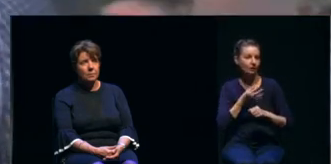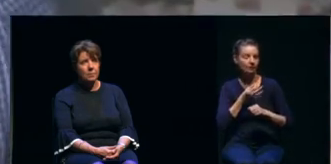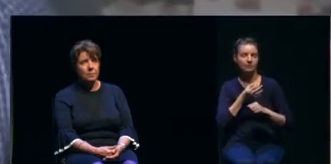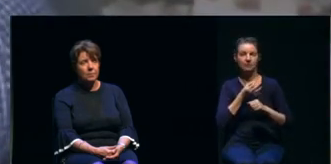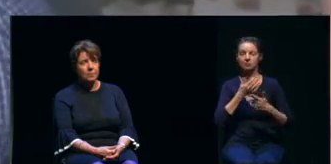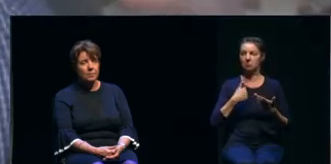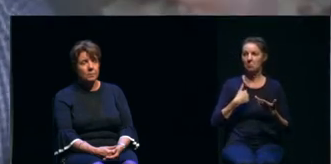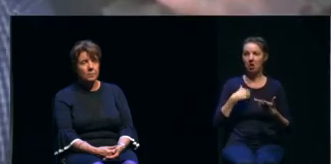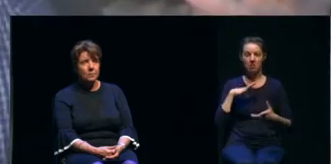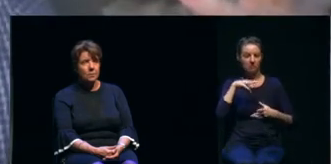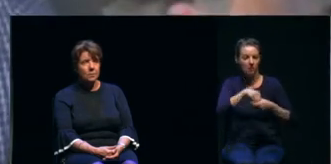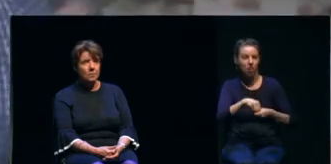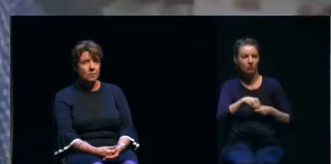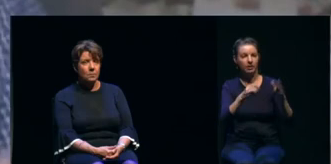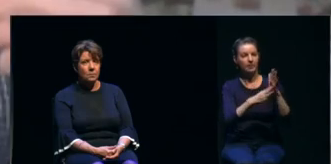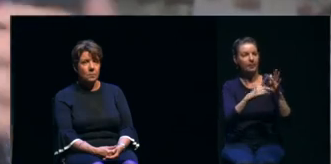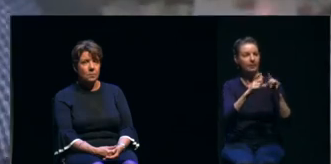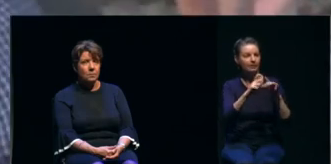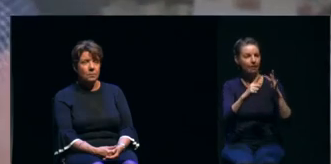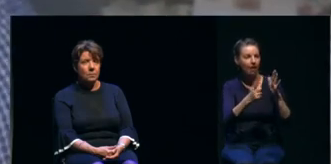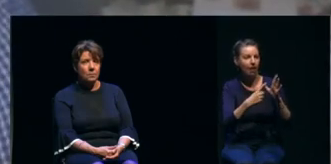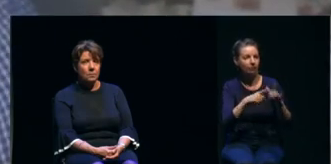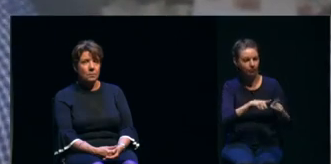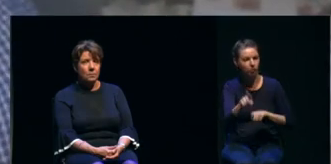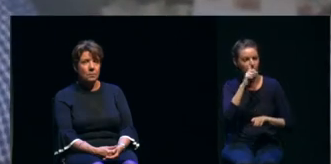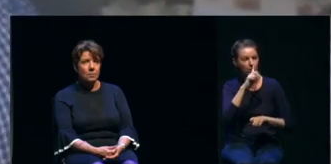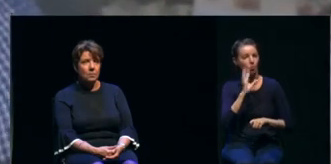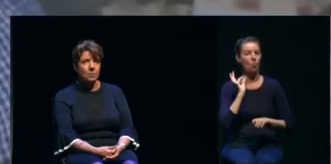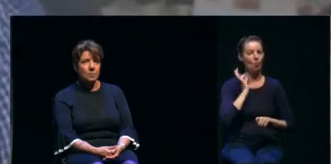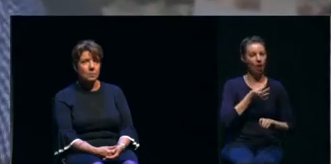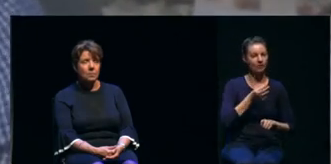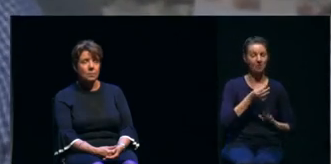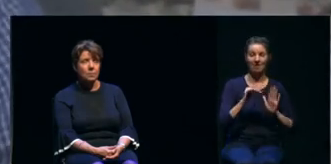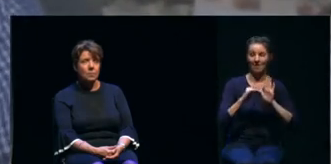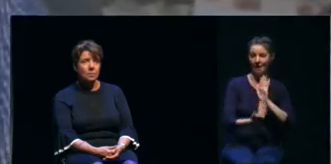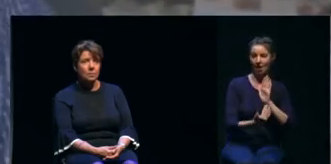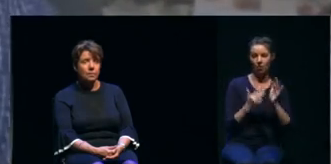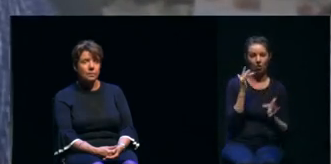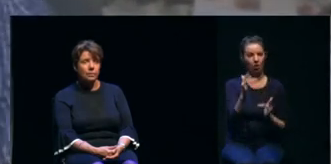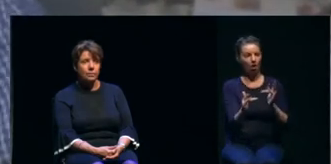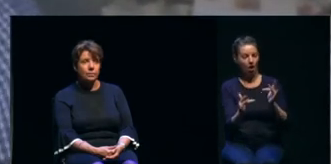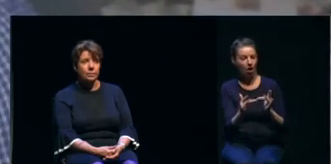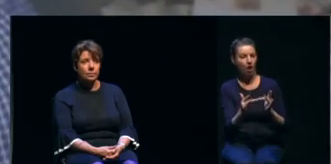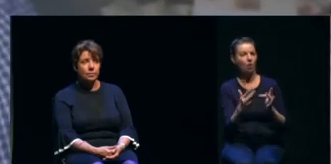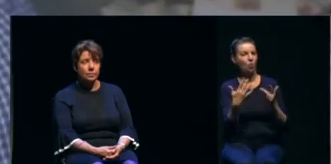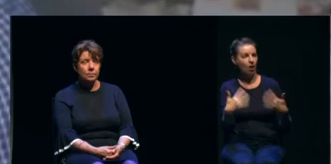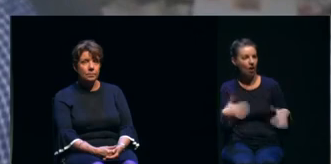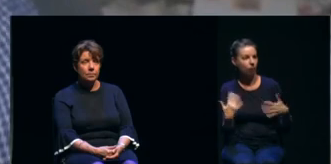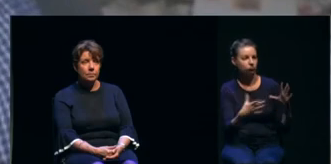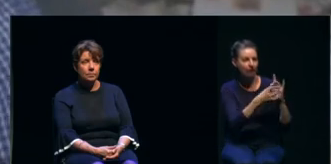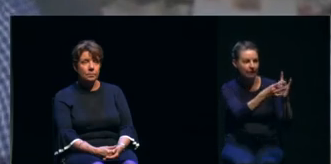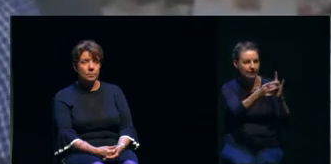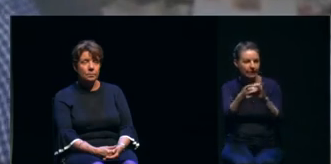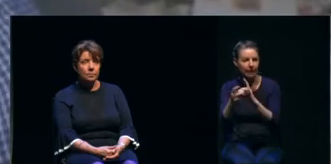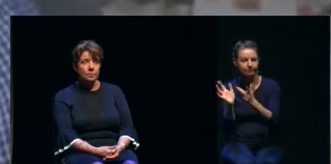so that was the world that I lived in until I went online. And suddenly you have this ability to connect with these people all over the